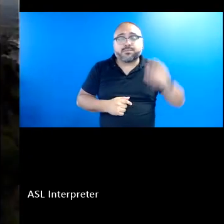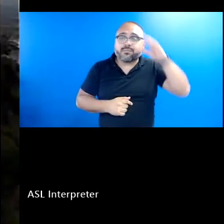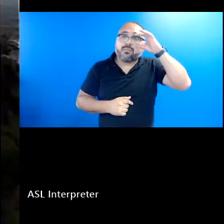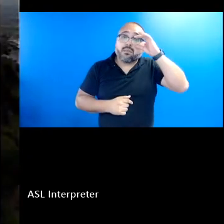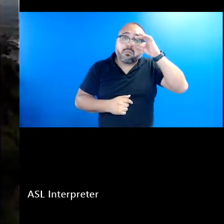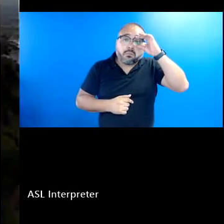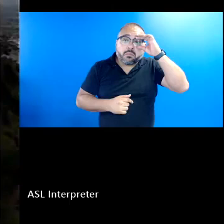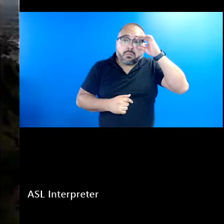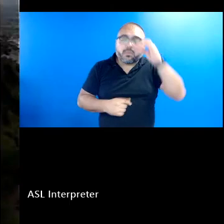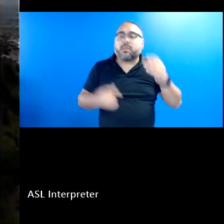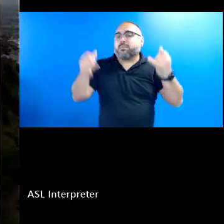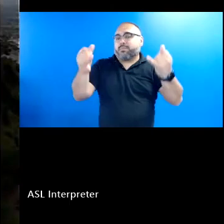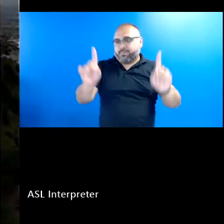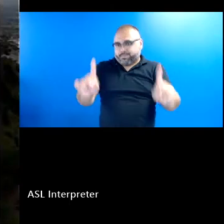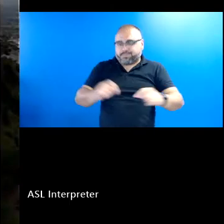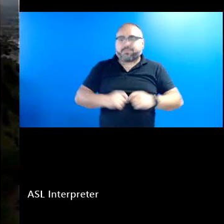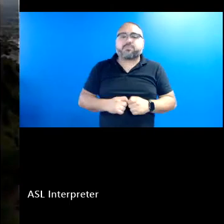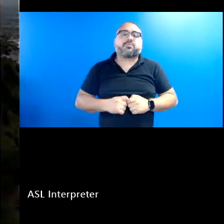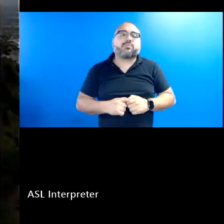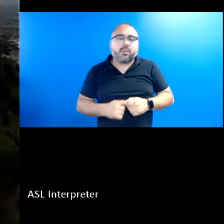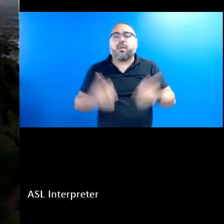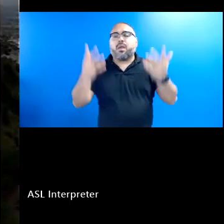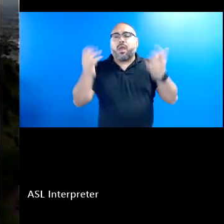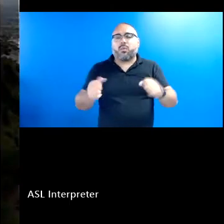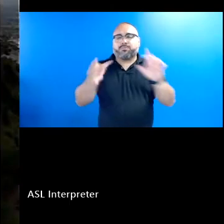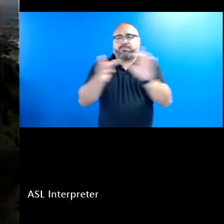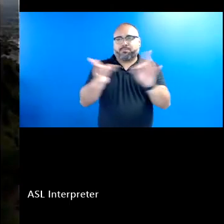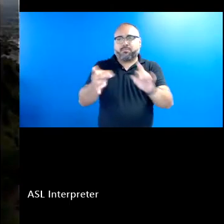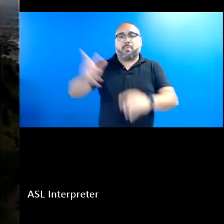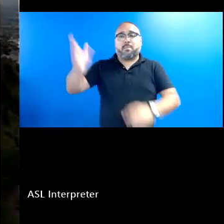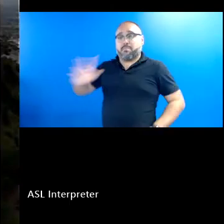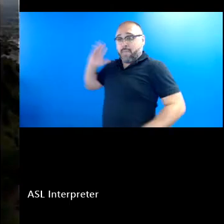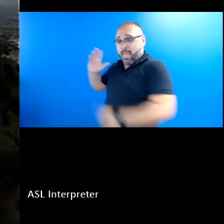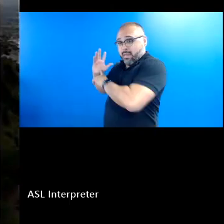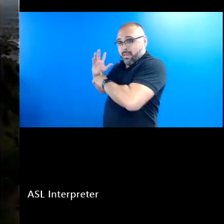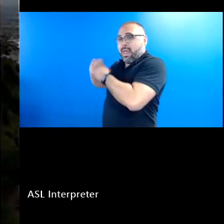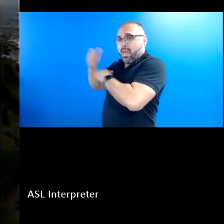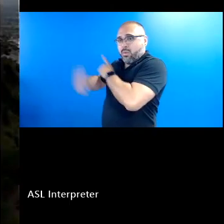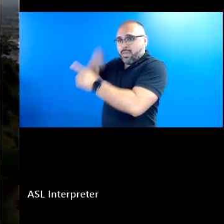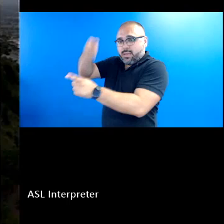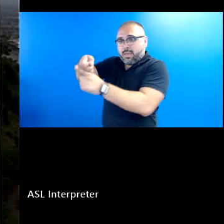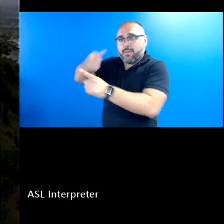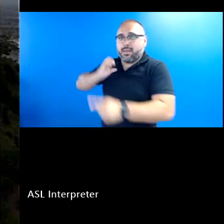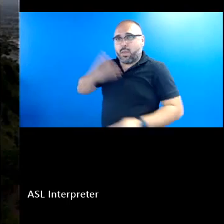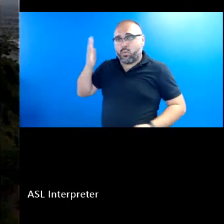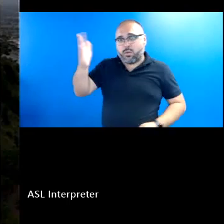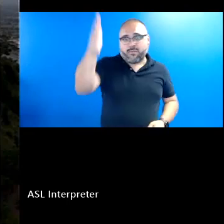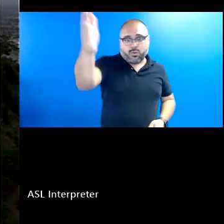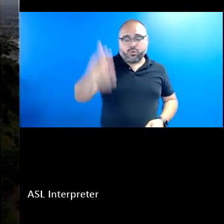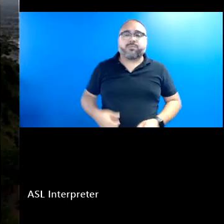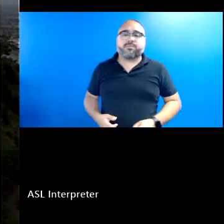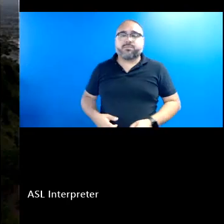Now I do want to talk a little bit more about our past weather and how it's influencing our future weather. If you recall, back